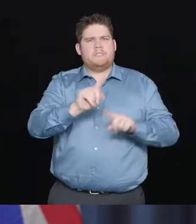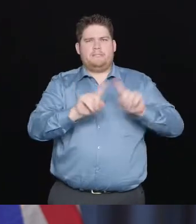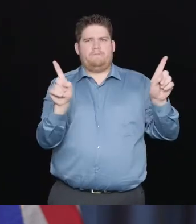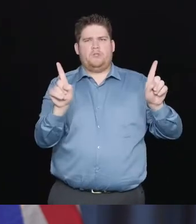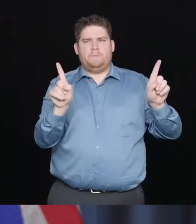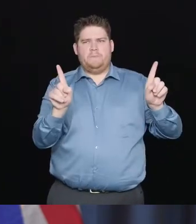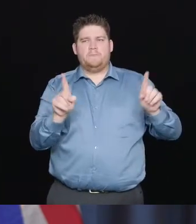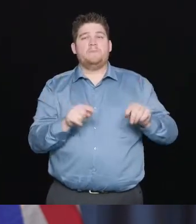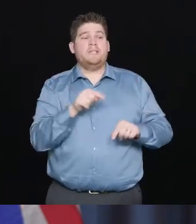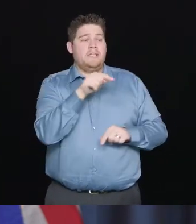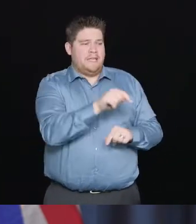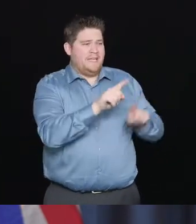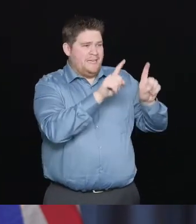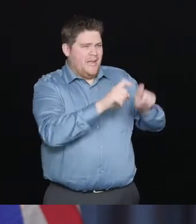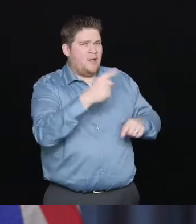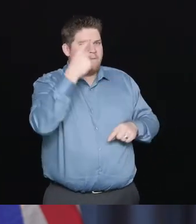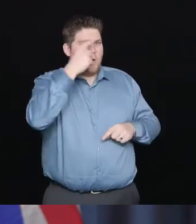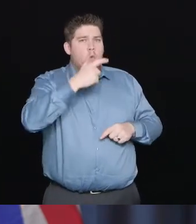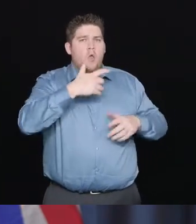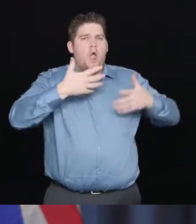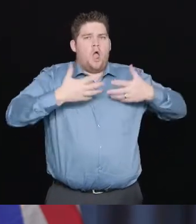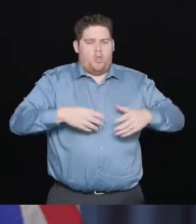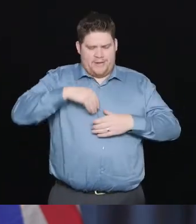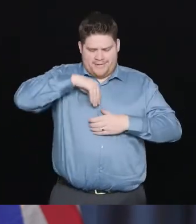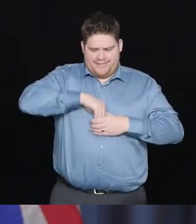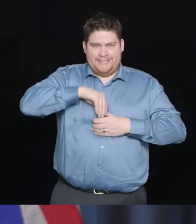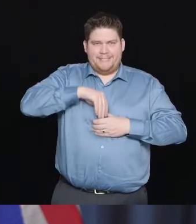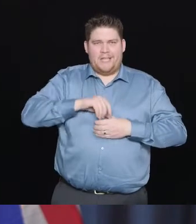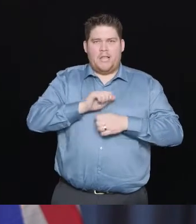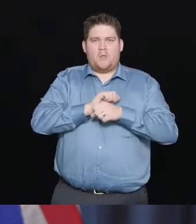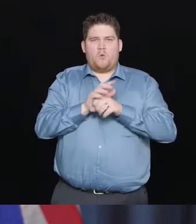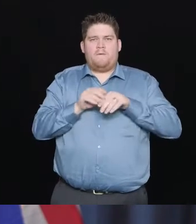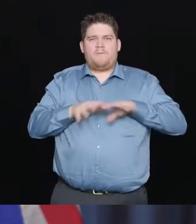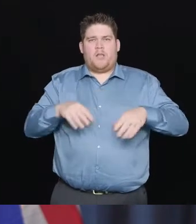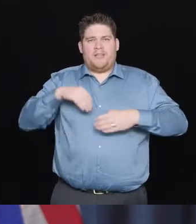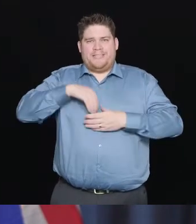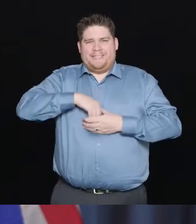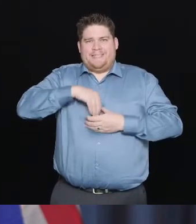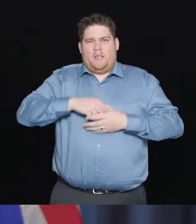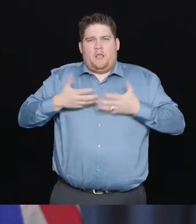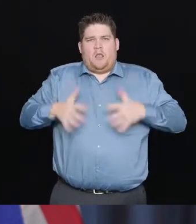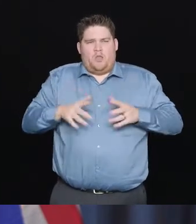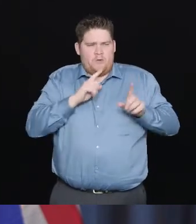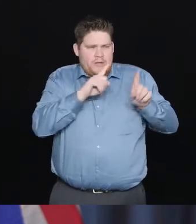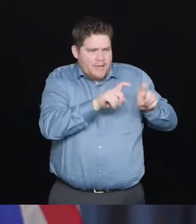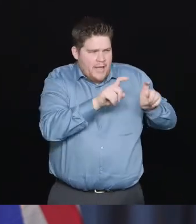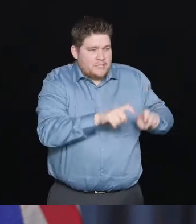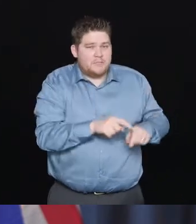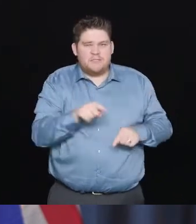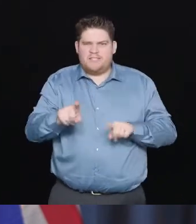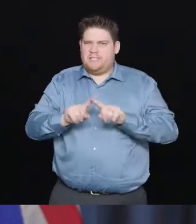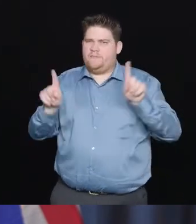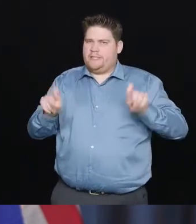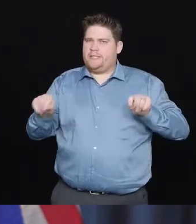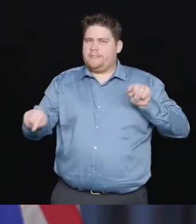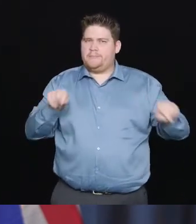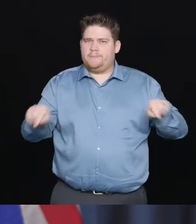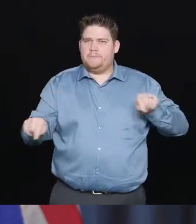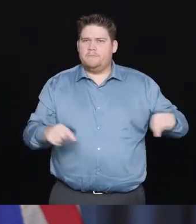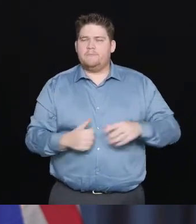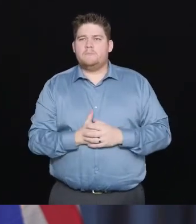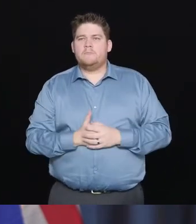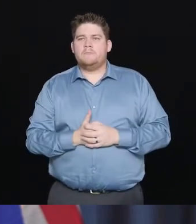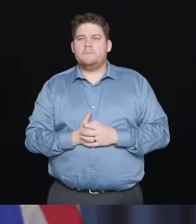antibody test. There's been a number that are still experimental, and I know I think it was Iceland or Finland was looking at doing some